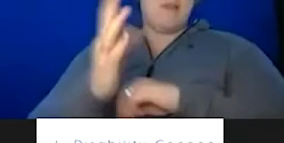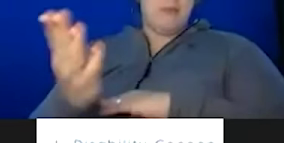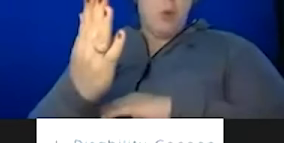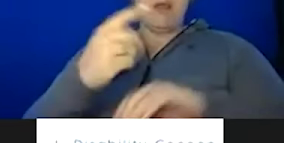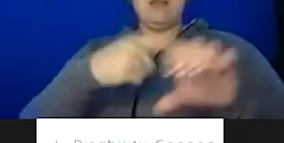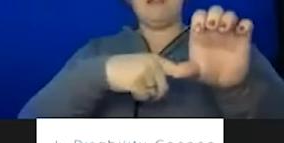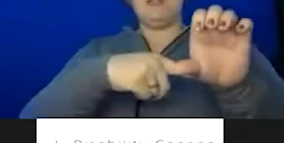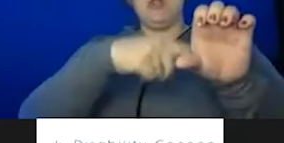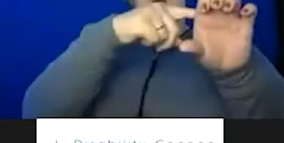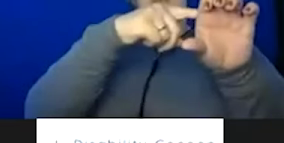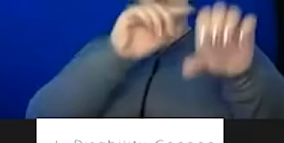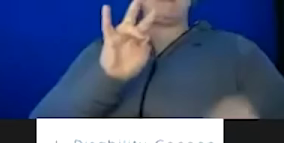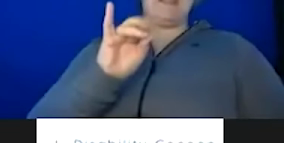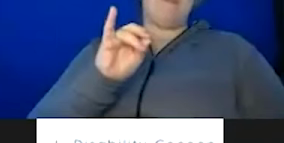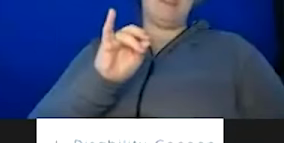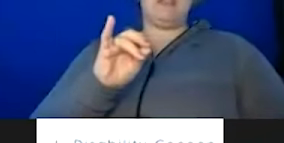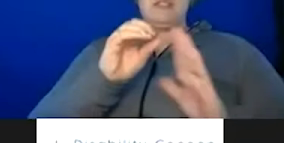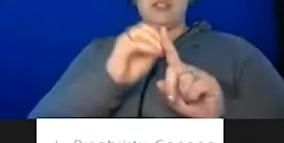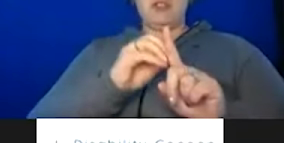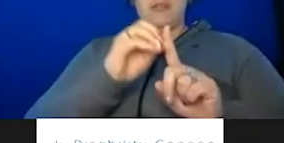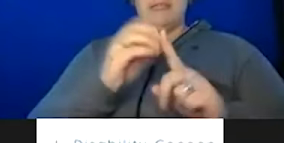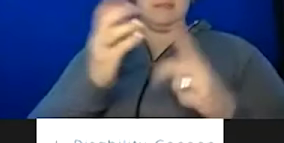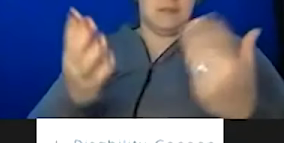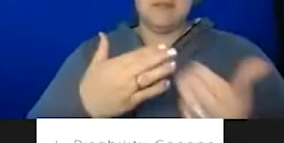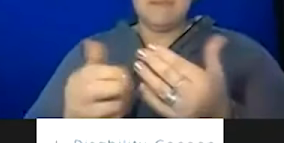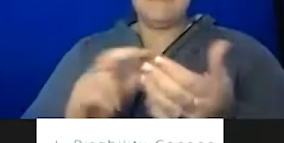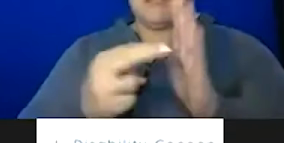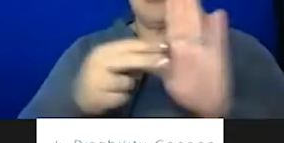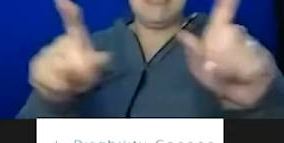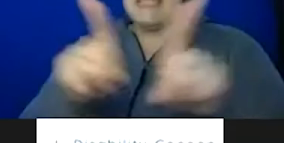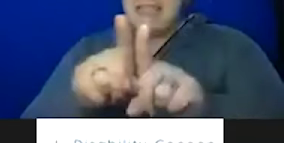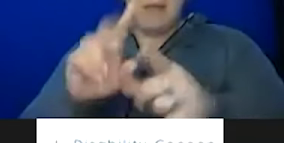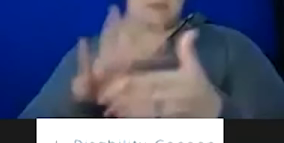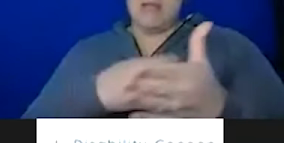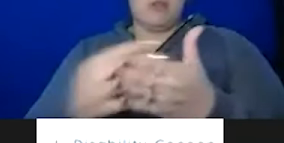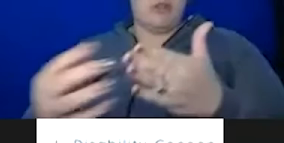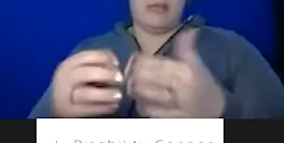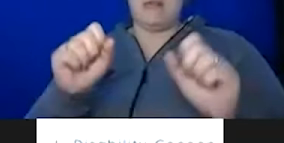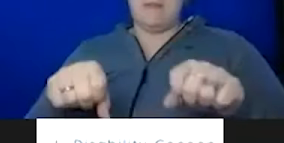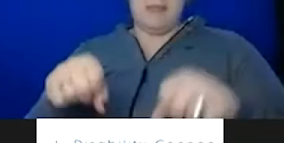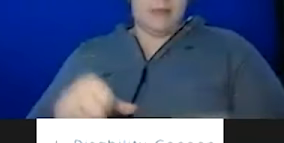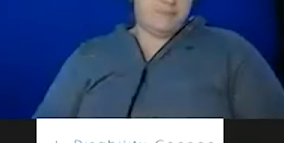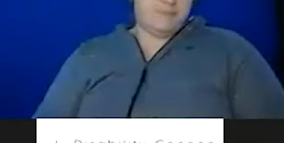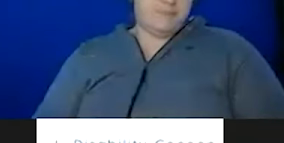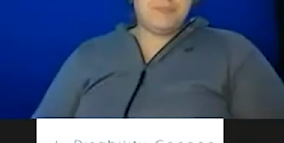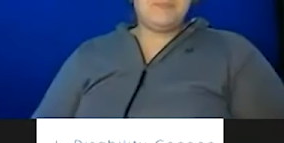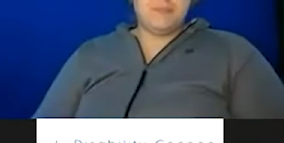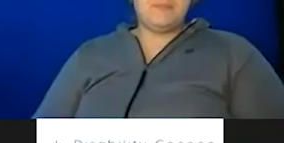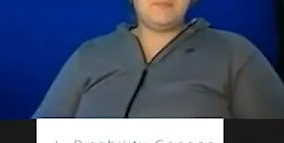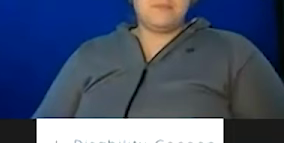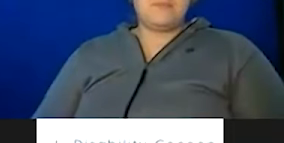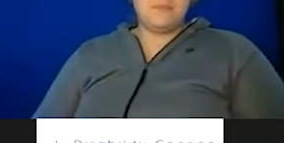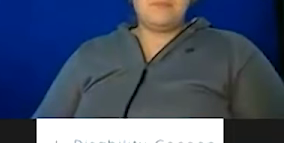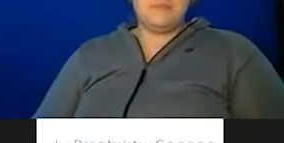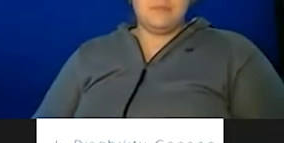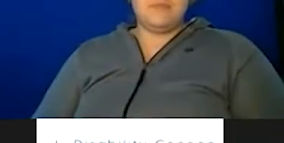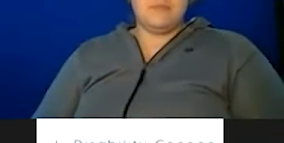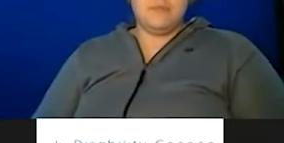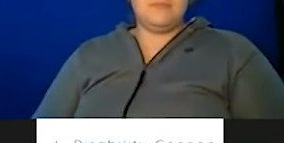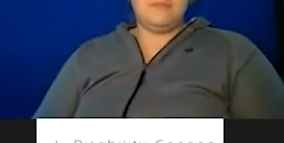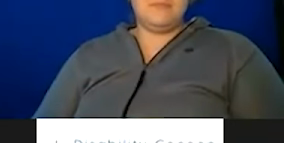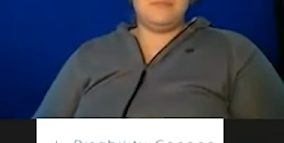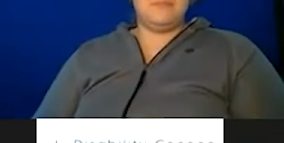to 70. So you have the same type of scheduling abilities. It's quite the difference. It is. But you have the scheduling abilities